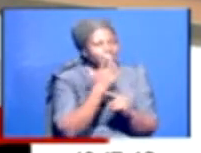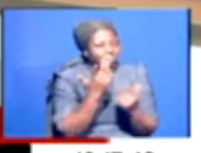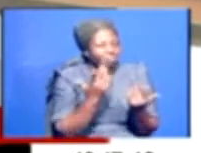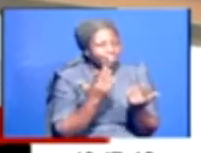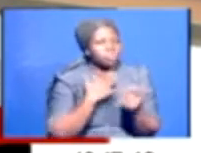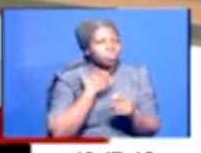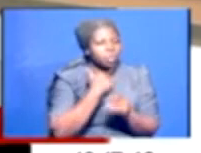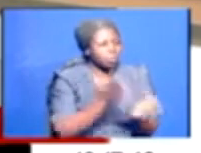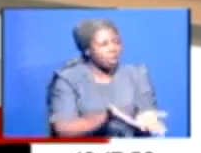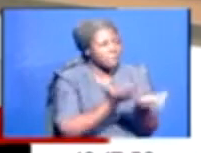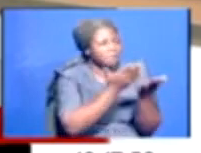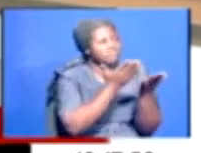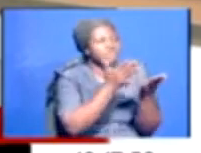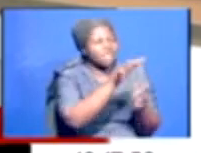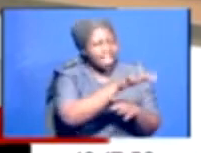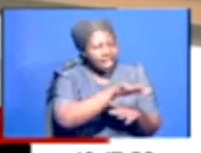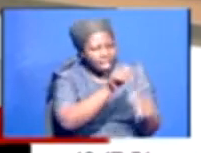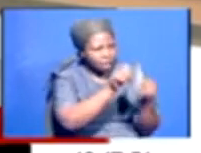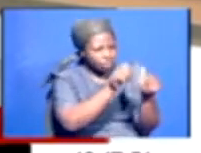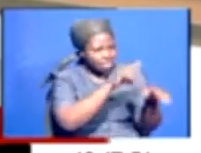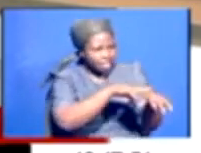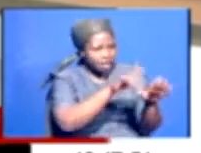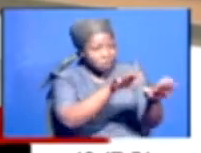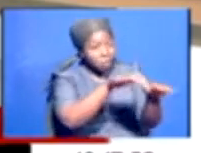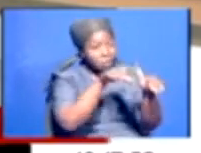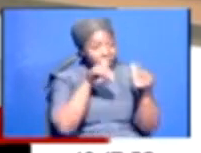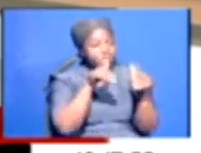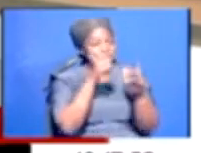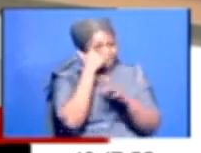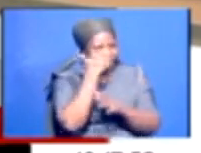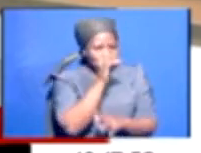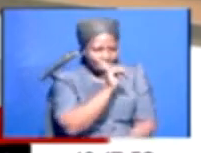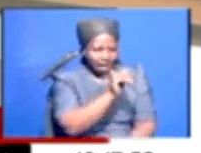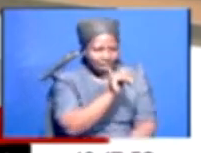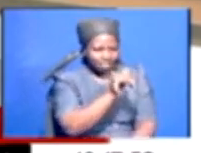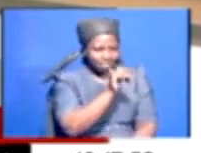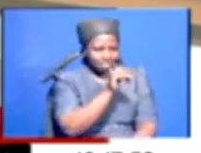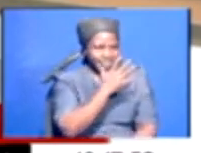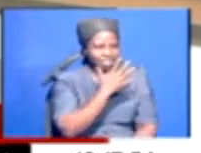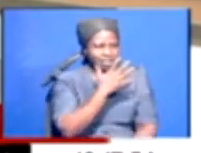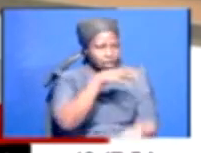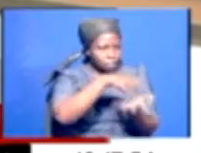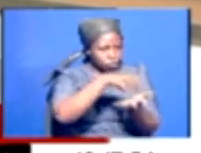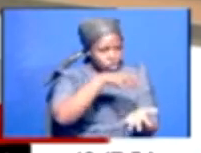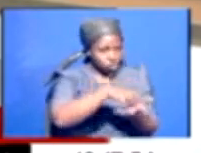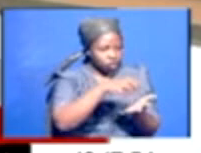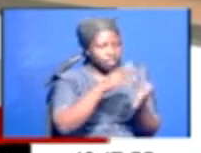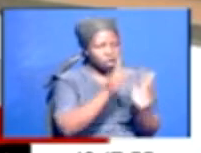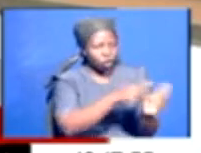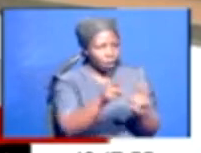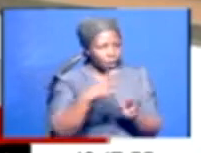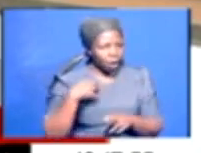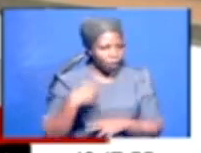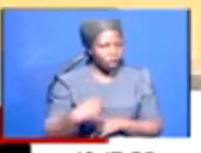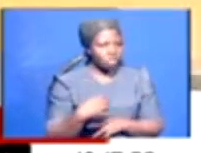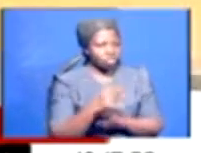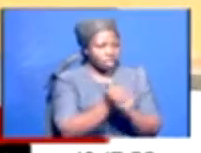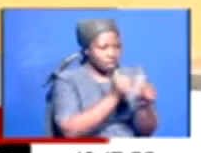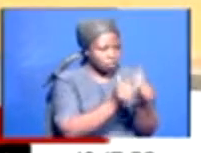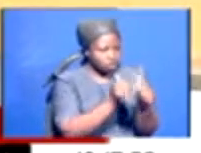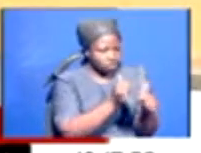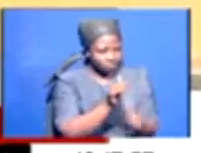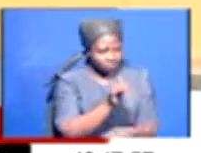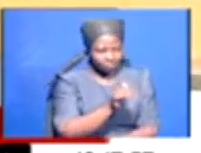to improve as, you know, as you wait for that slot at the Commonwealth Games in Birmingham? I